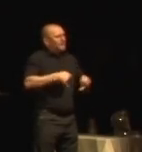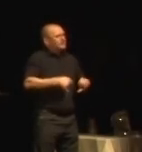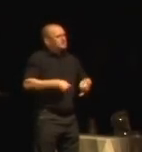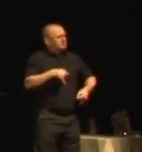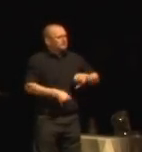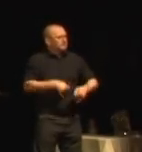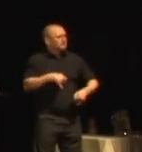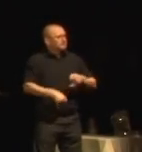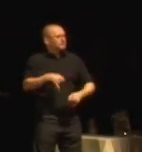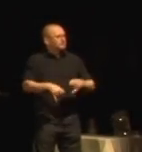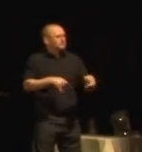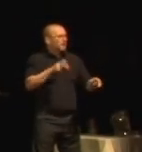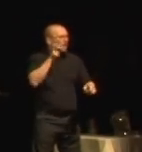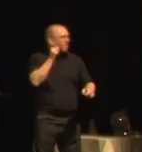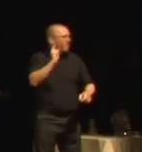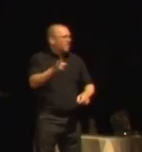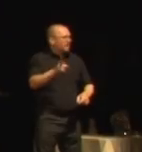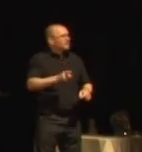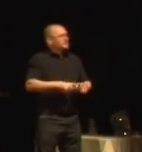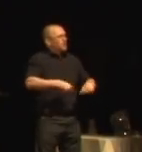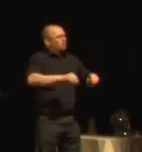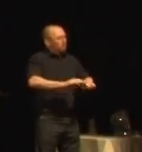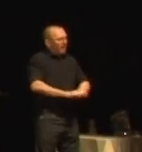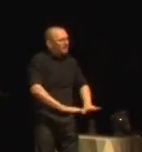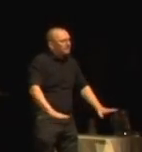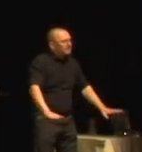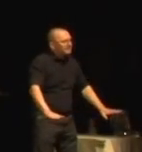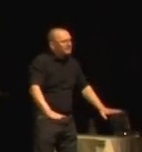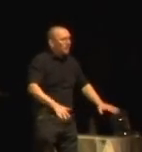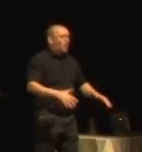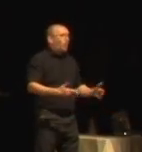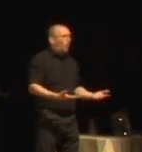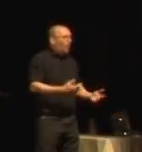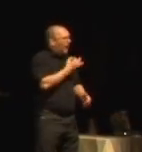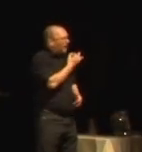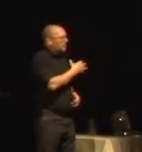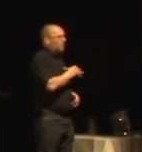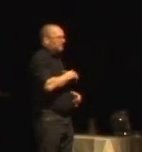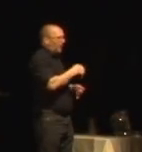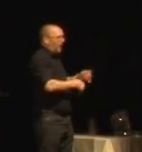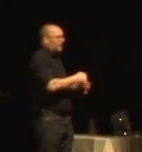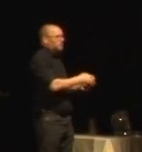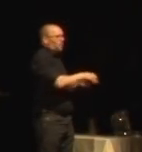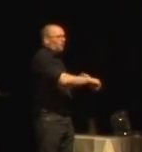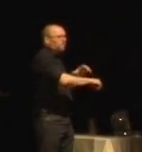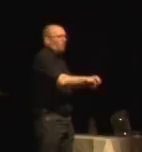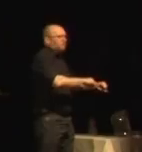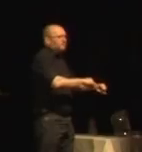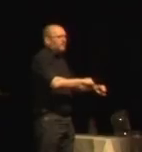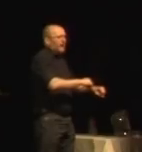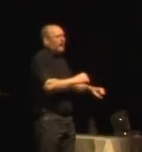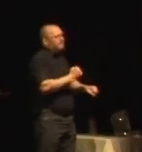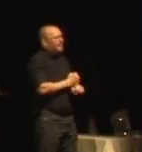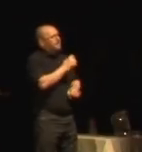stage, so they either put out a rug or had the women take their high heels off and had men go clomp, clomp,